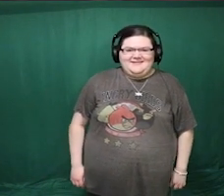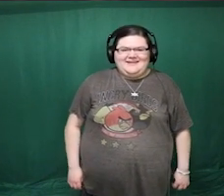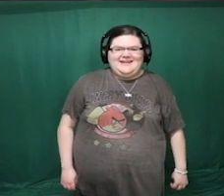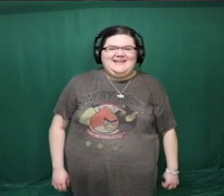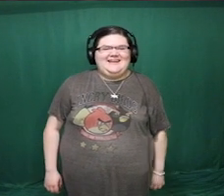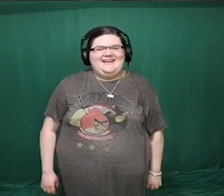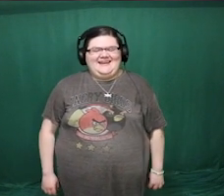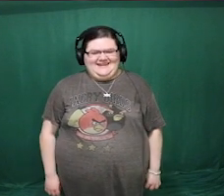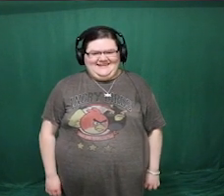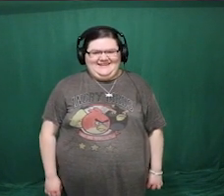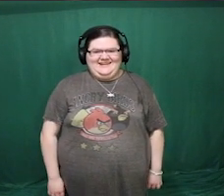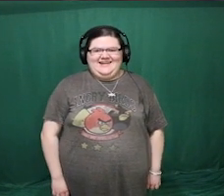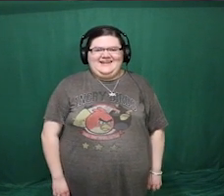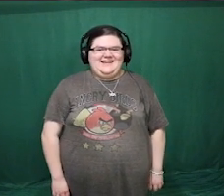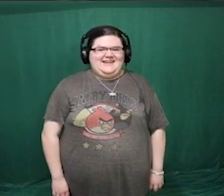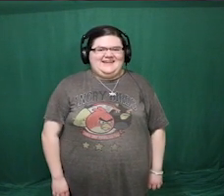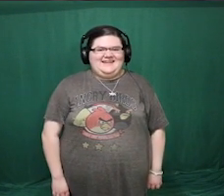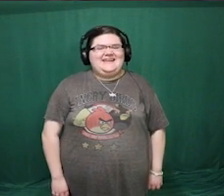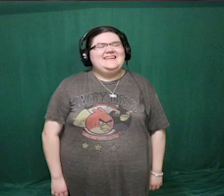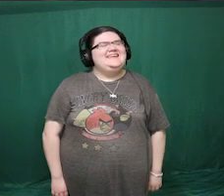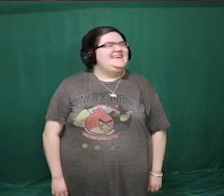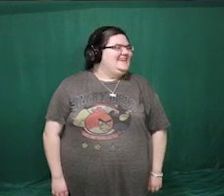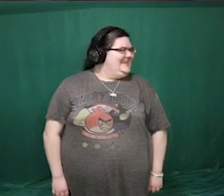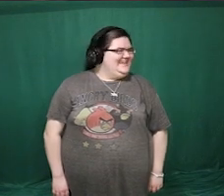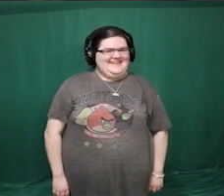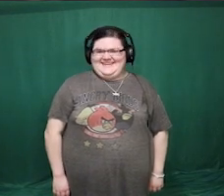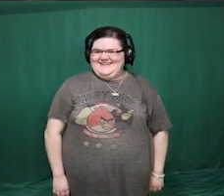lot. Oh,